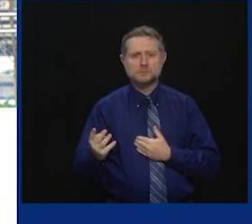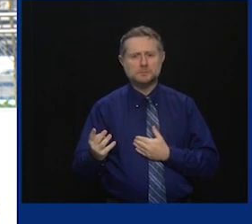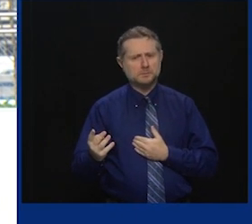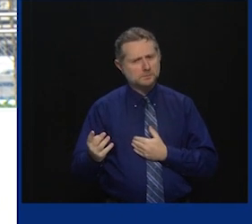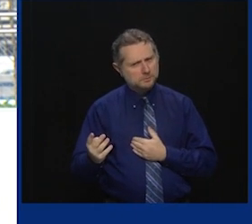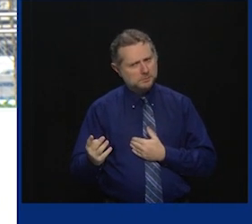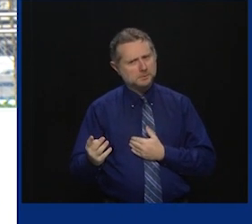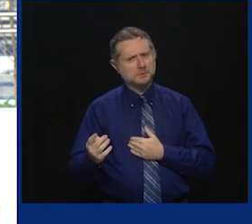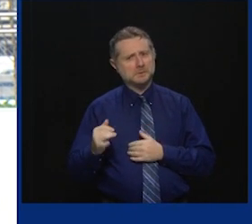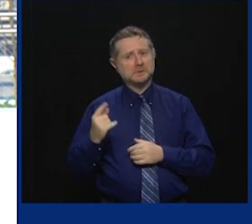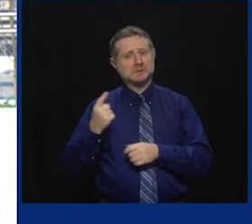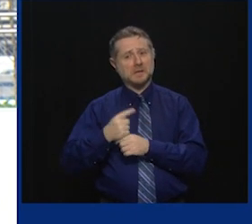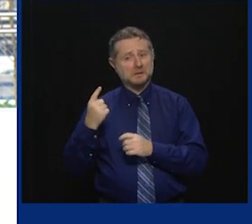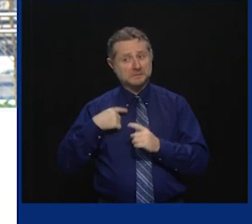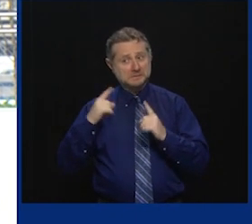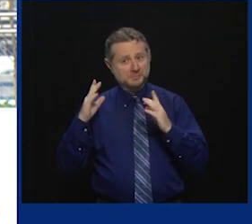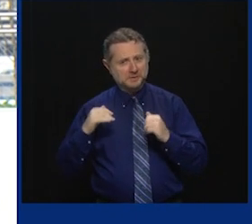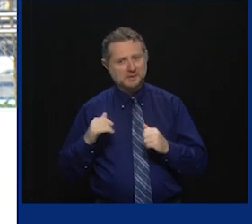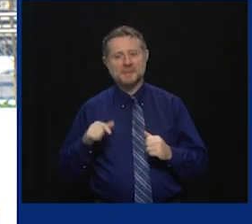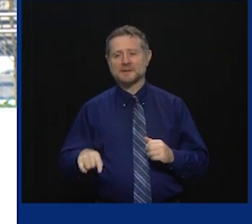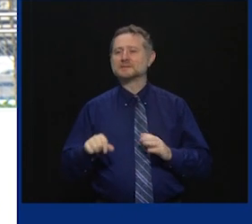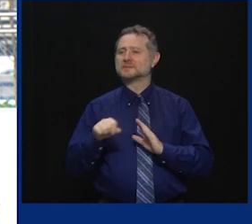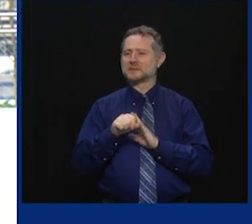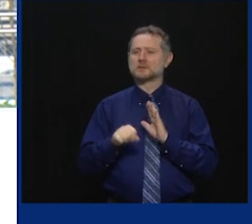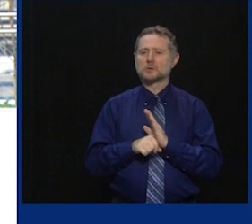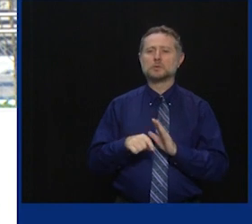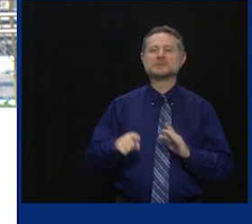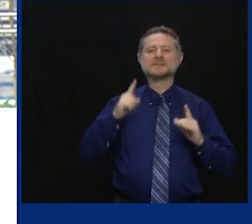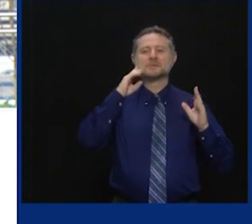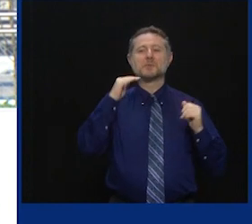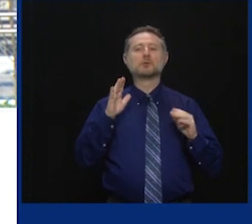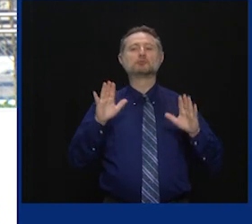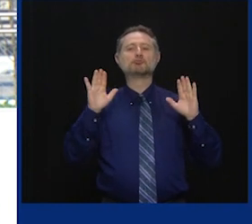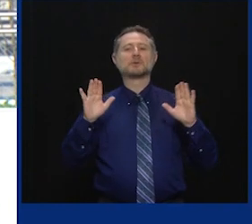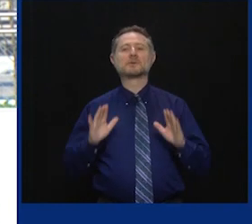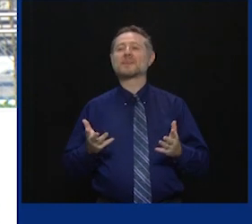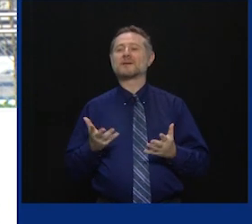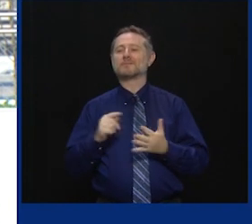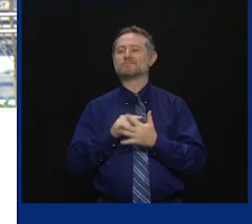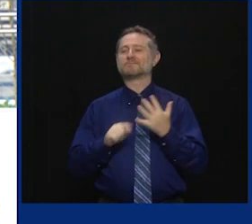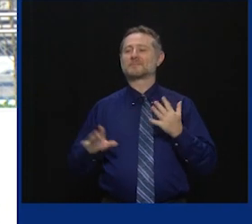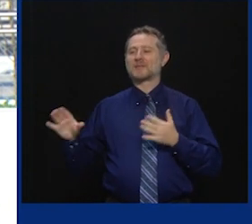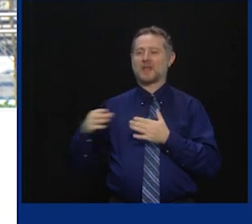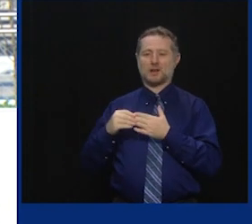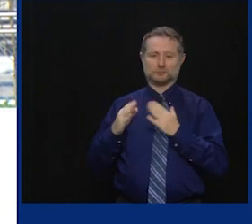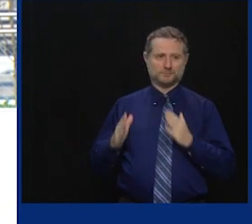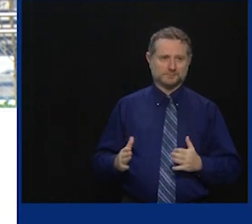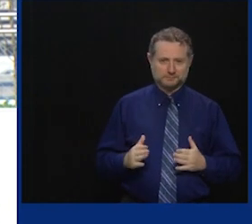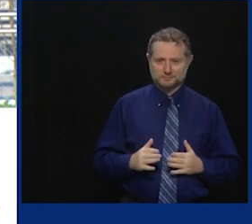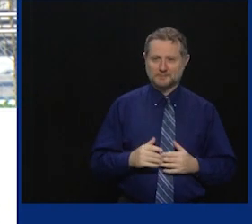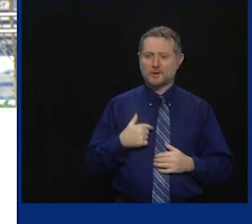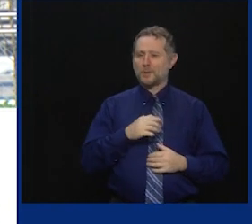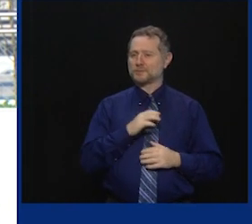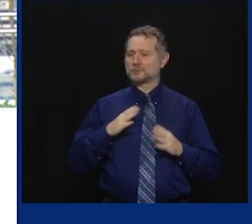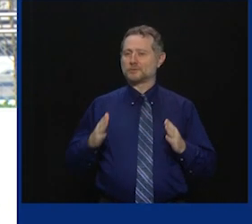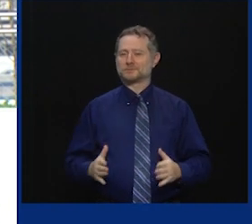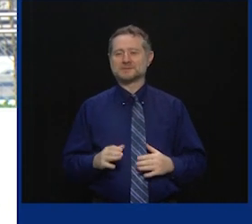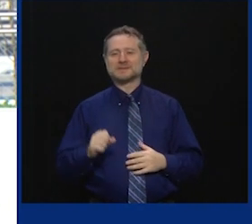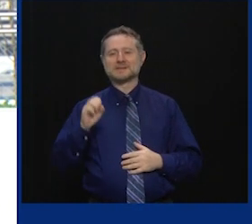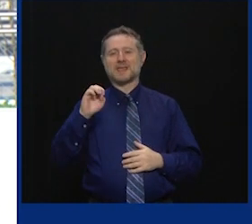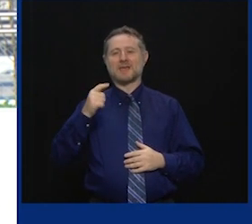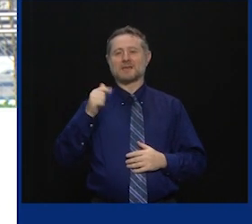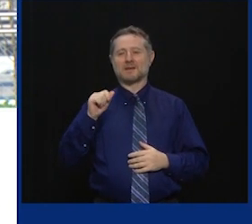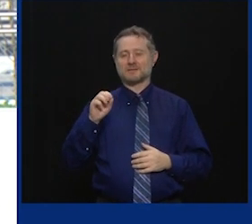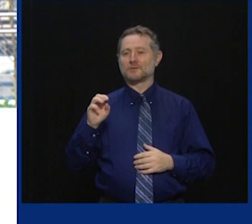expect, this state is going to expect some really great things. Thank you for your leadership. Commissioner Sagos, our partnership is